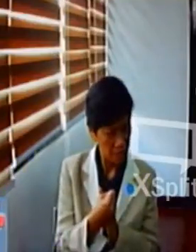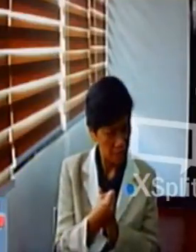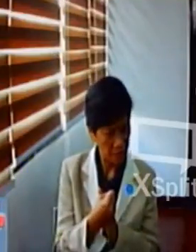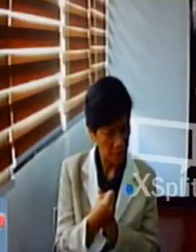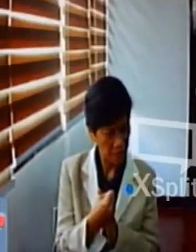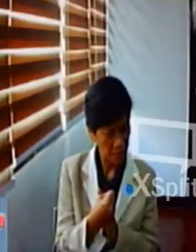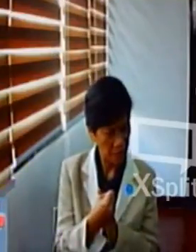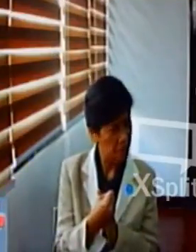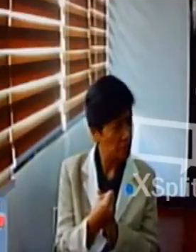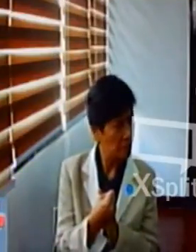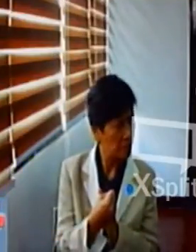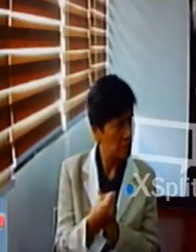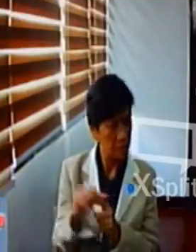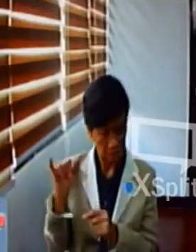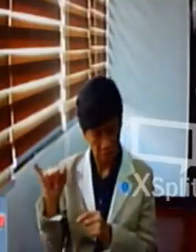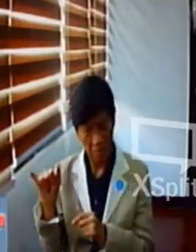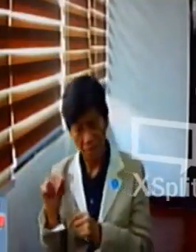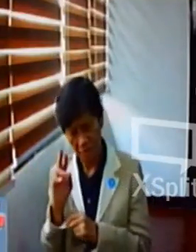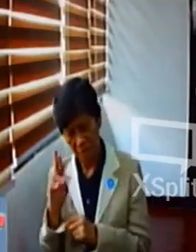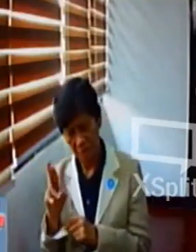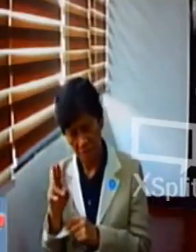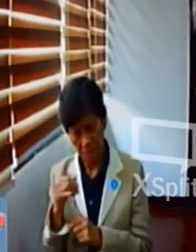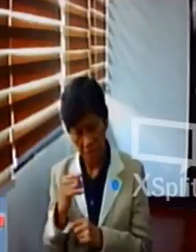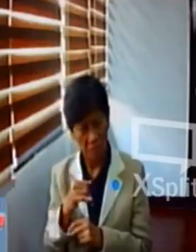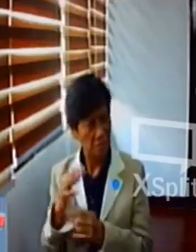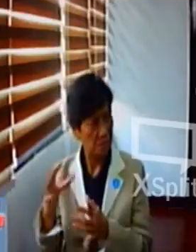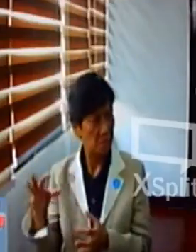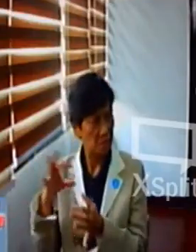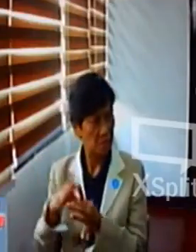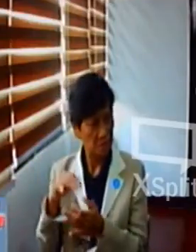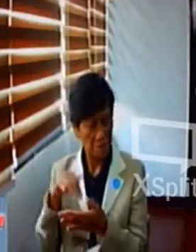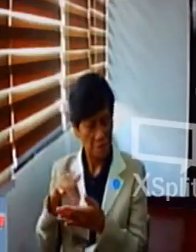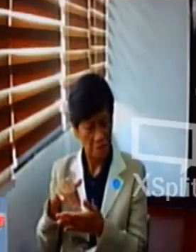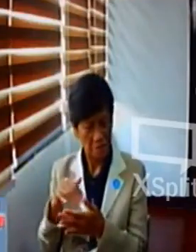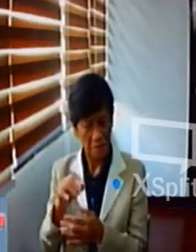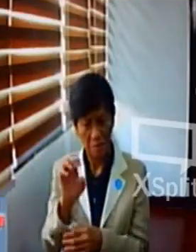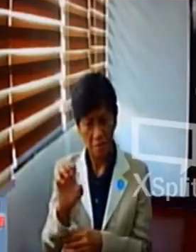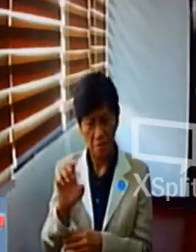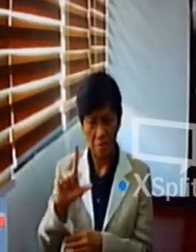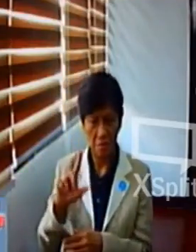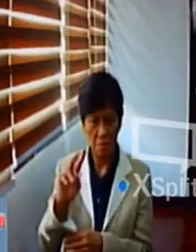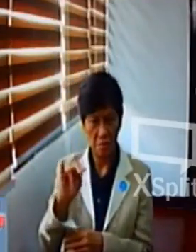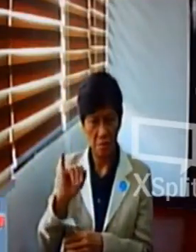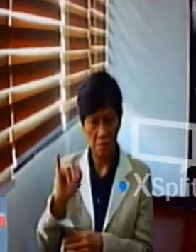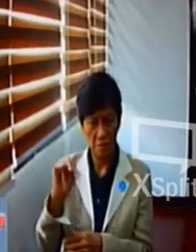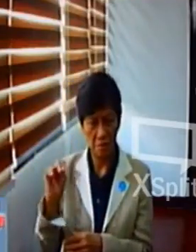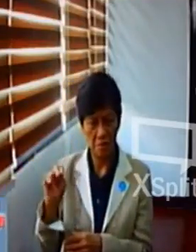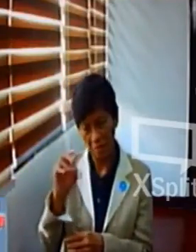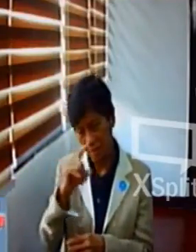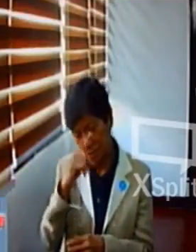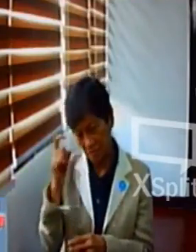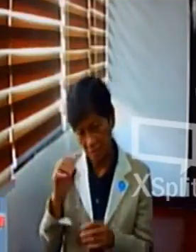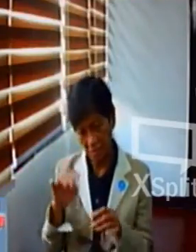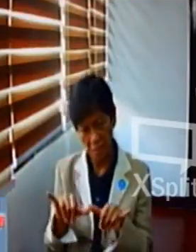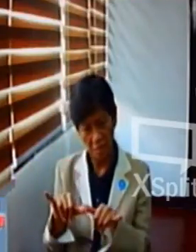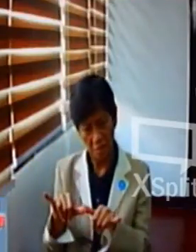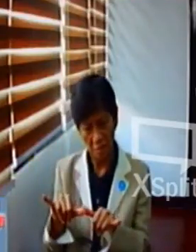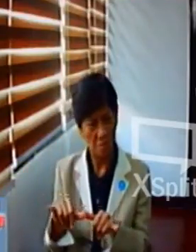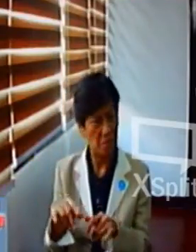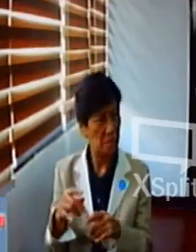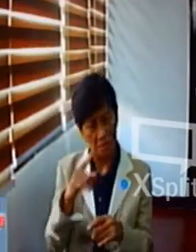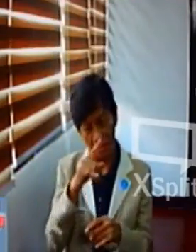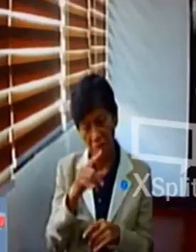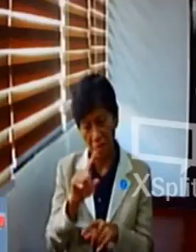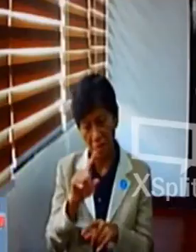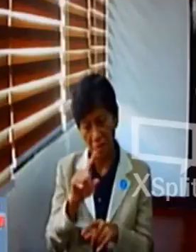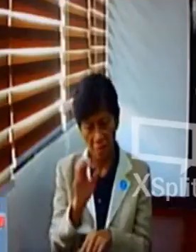in yes, sir. We've anchored our studies on El Nino because we measure that and as a function of climate change, because